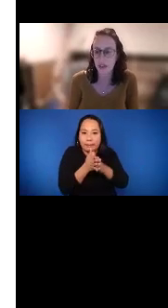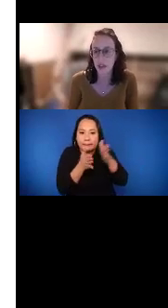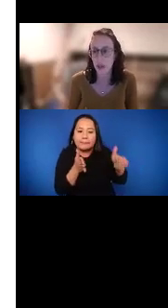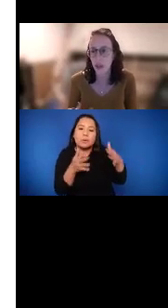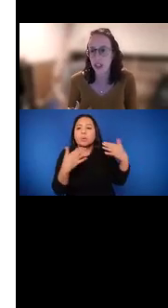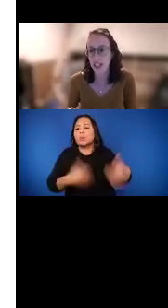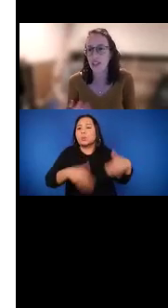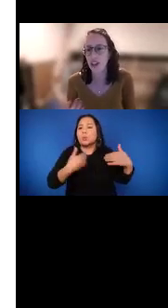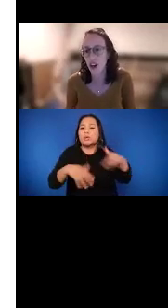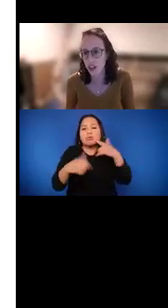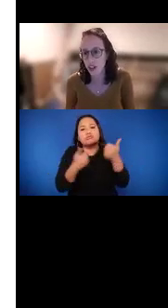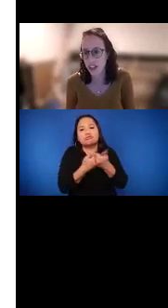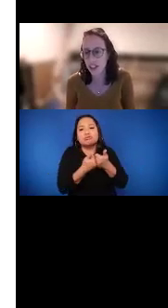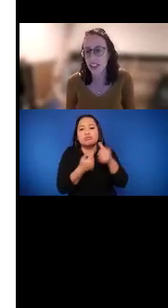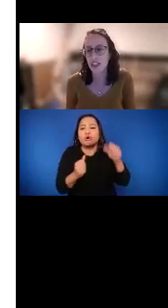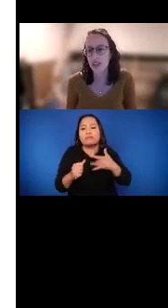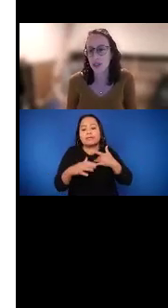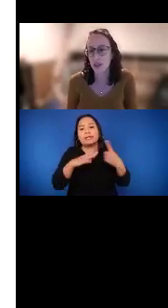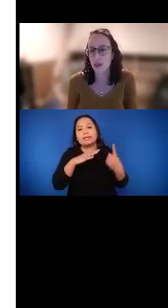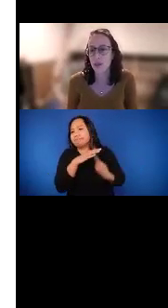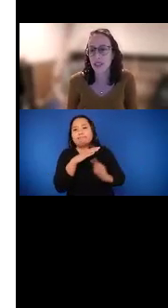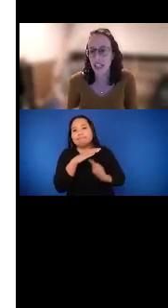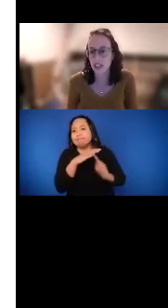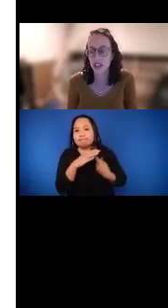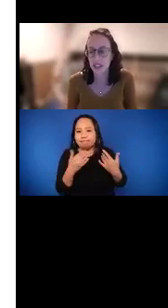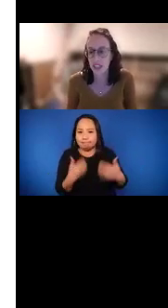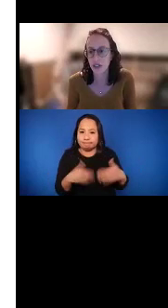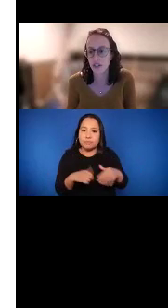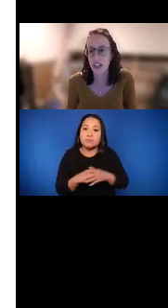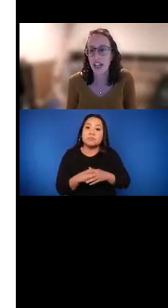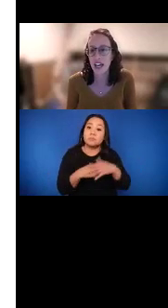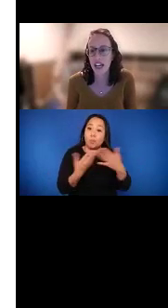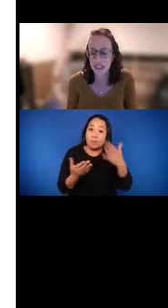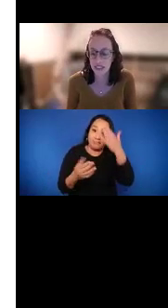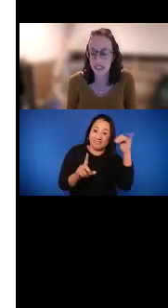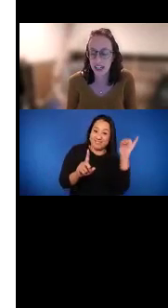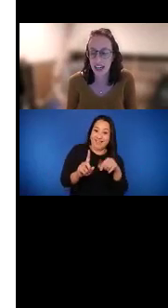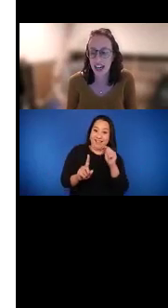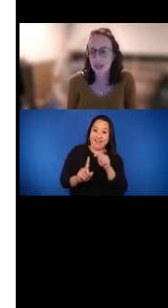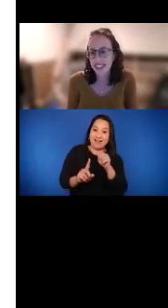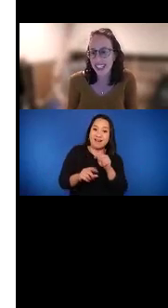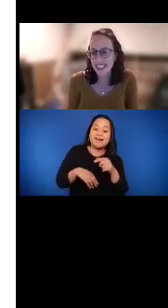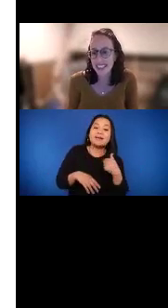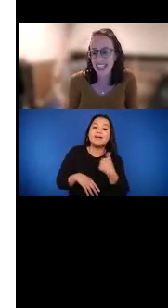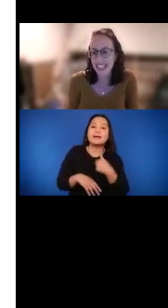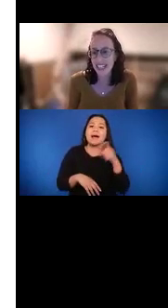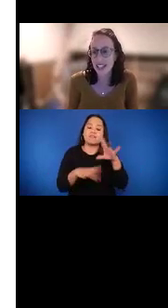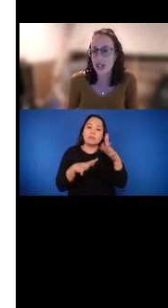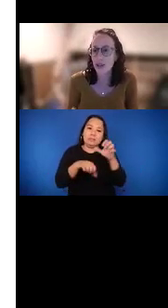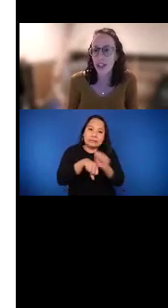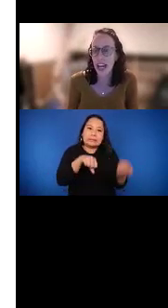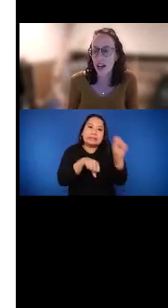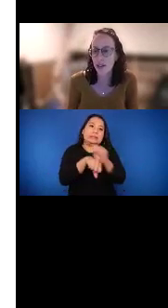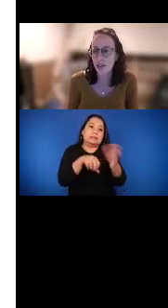we have to work even harder to protect yourself. And I always like to